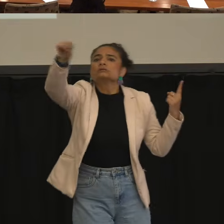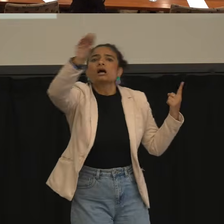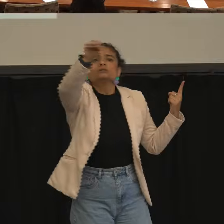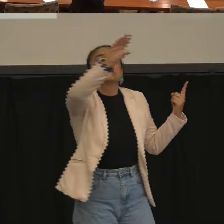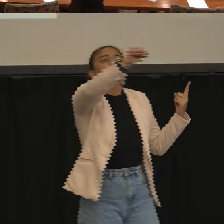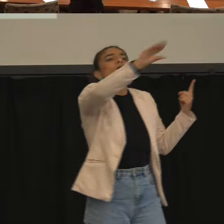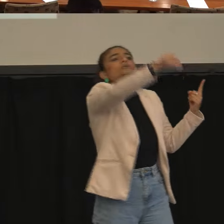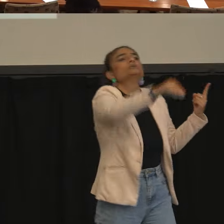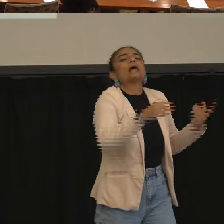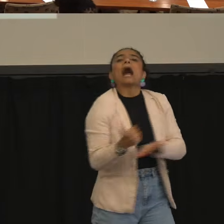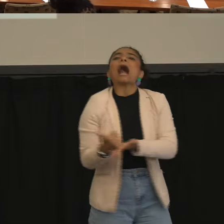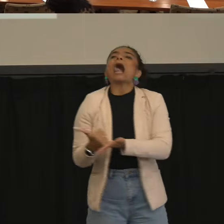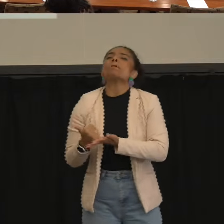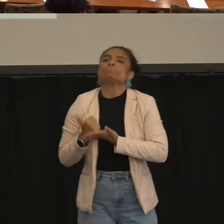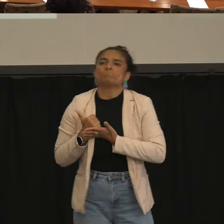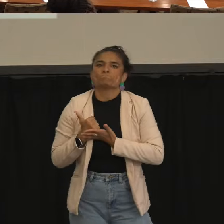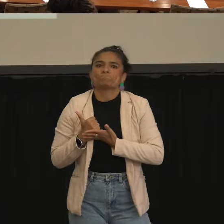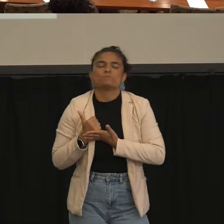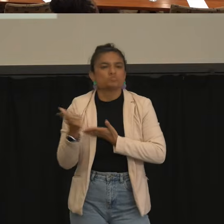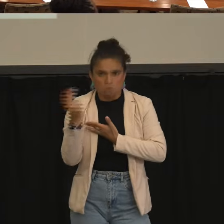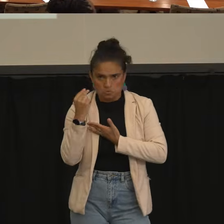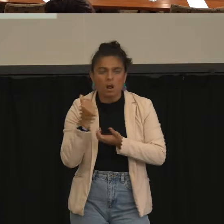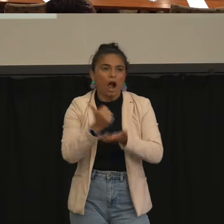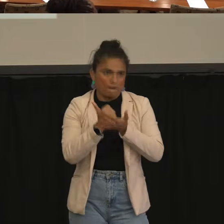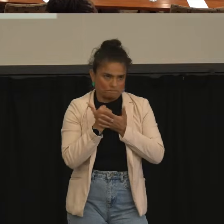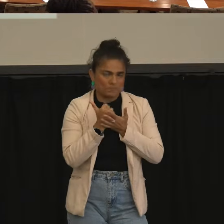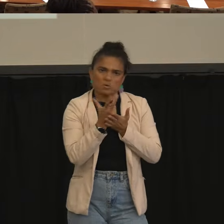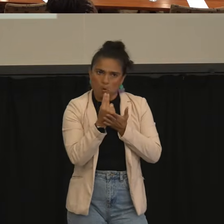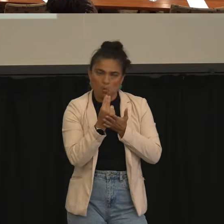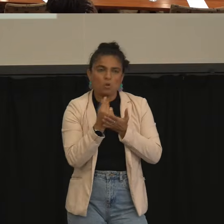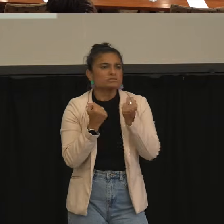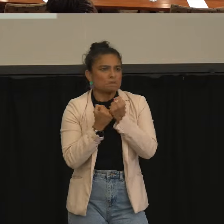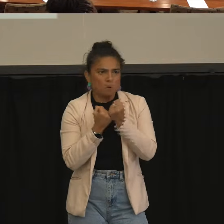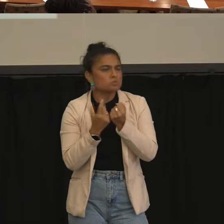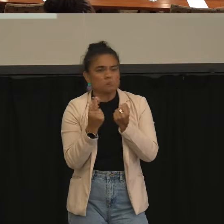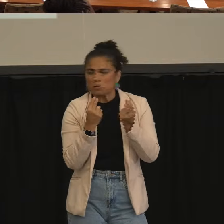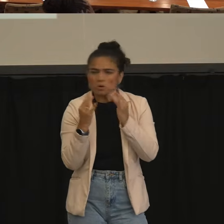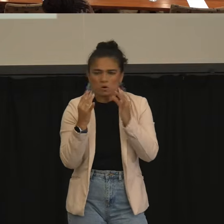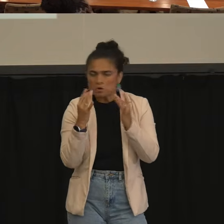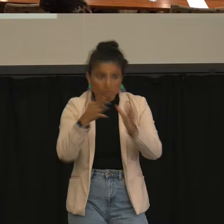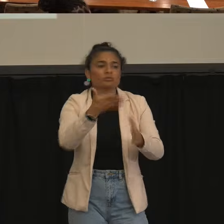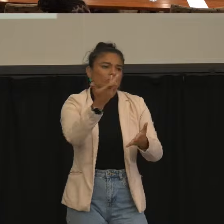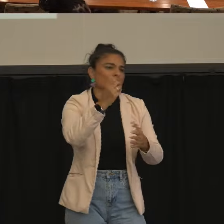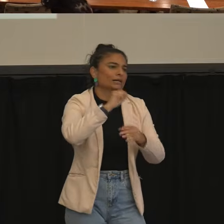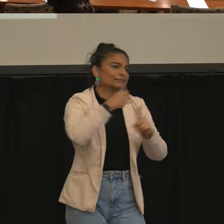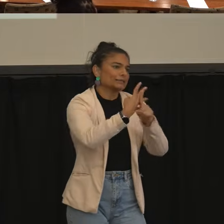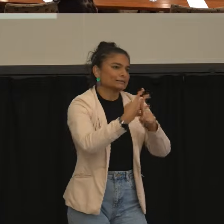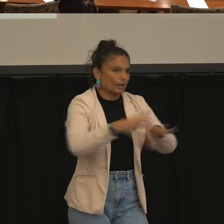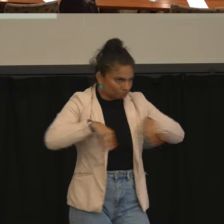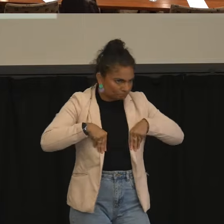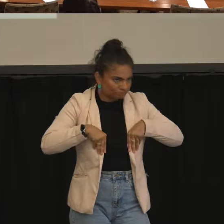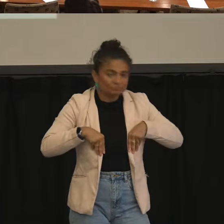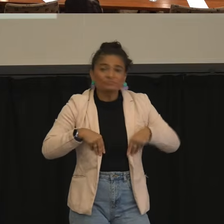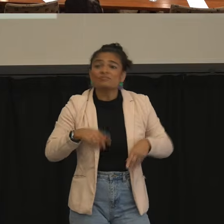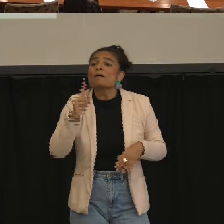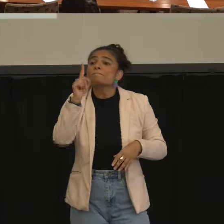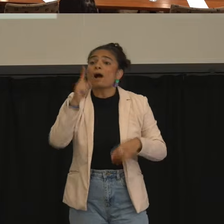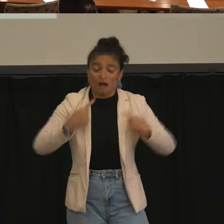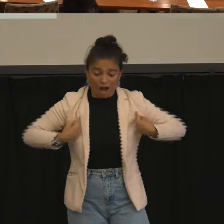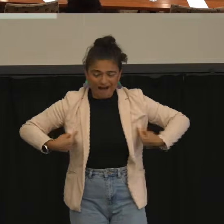As I also mentioned before, we asked numerous companies that could assist us with developing that. We received a lot of no's,